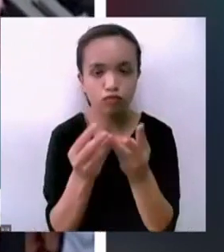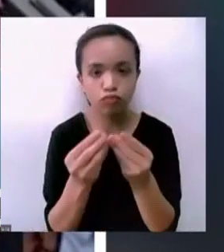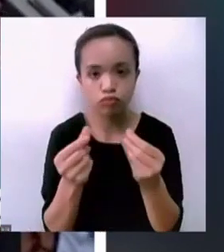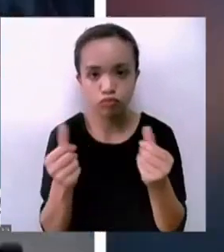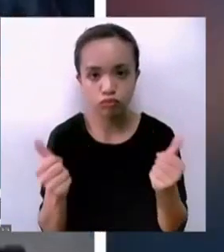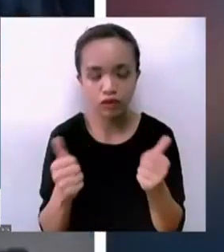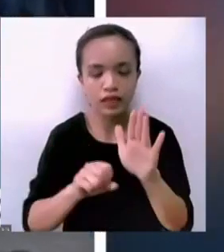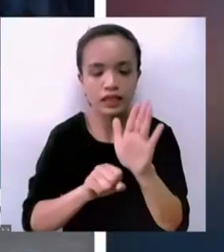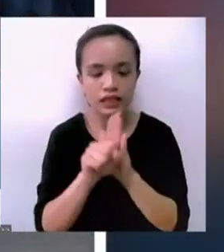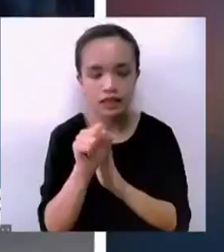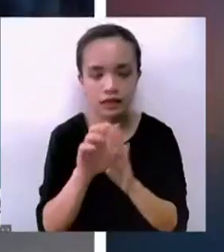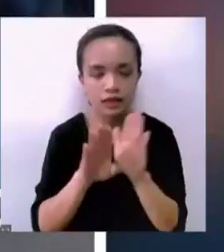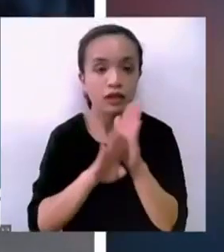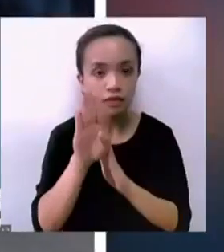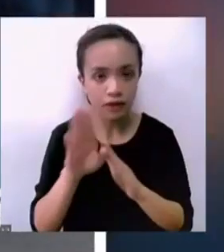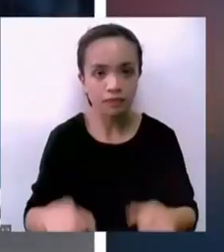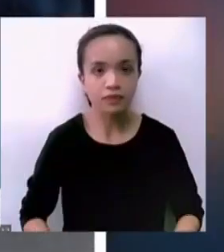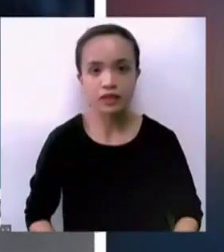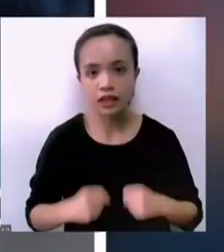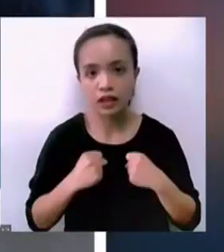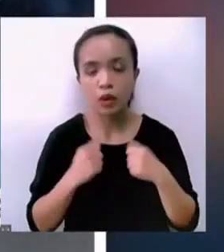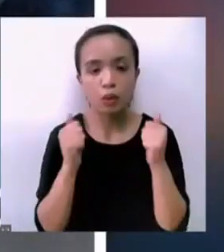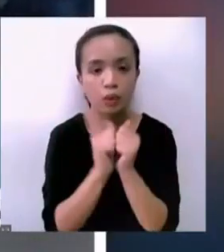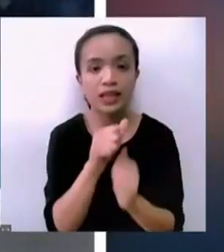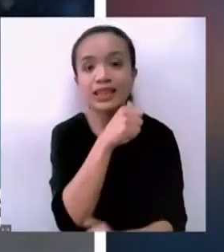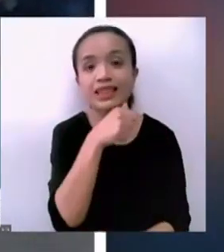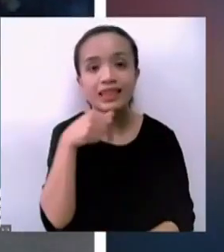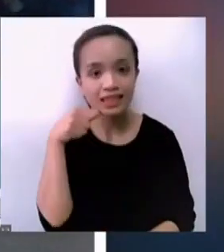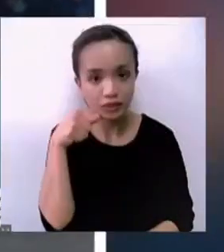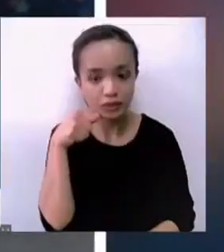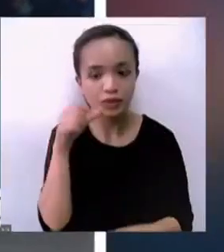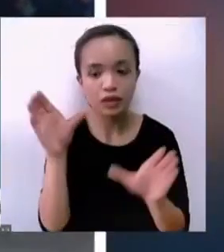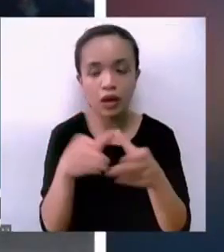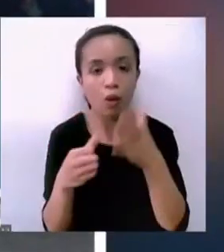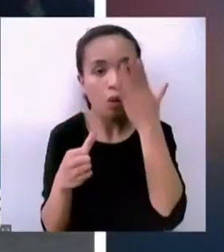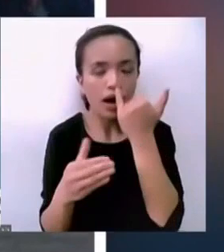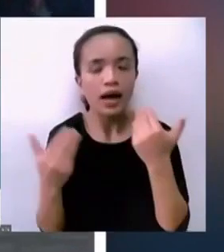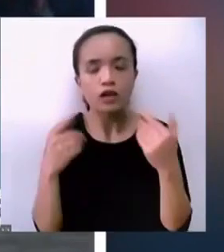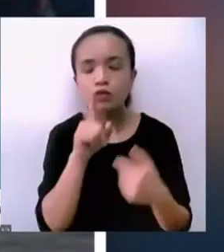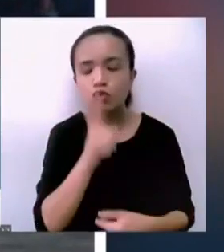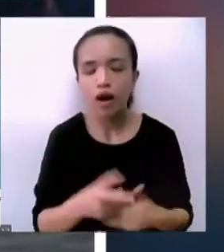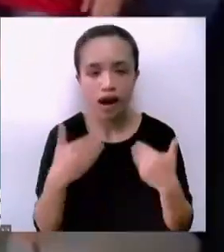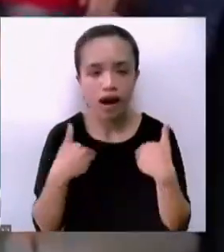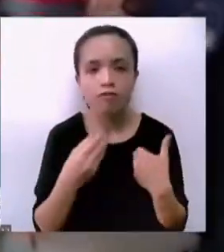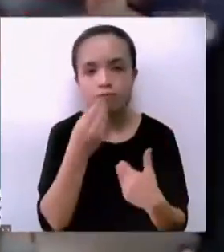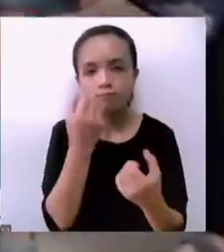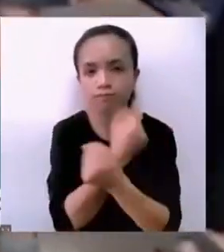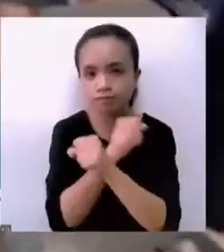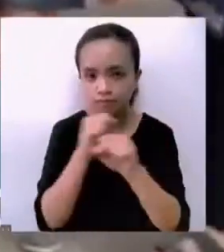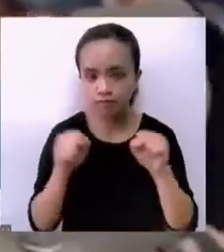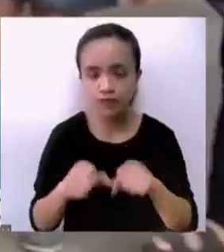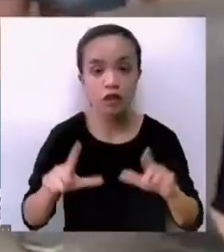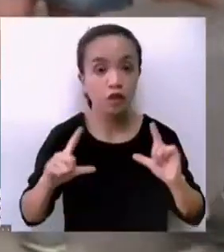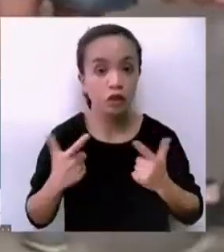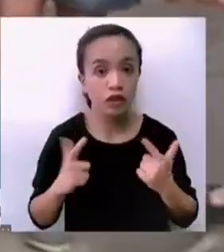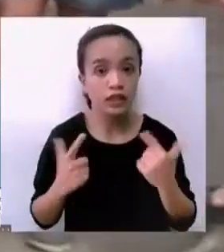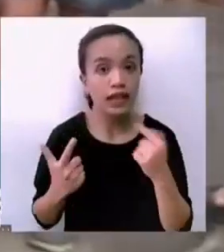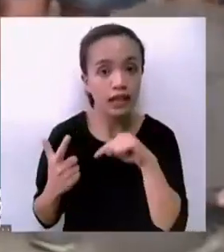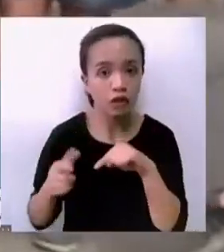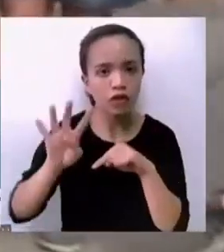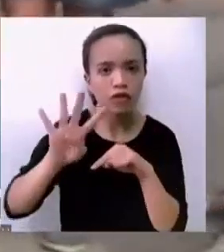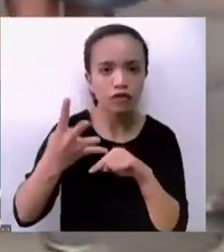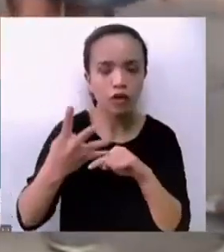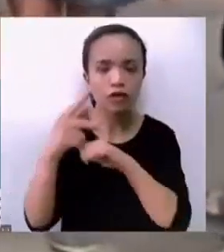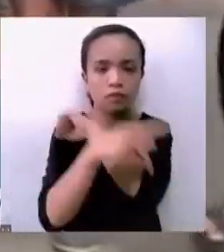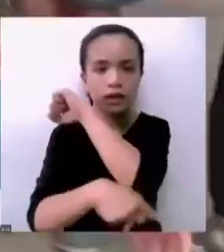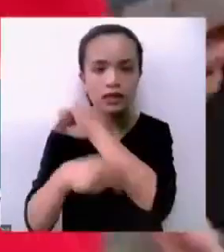provide assistance to the agricultural sector to ensure food security. Laguna is the fourth province in the country with the highest